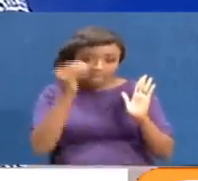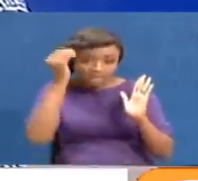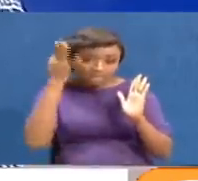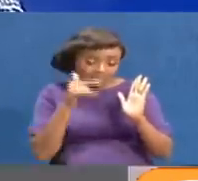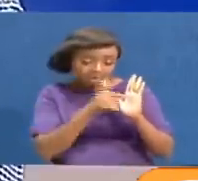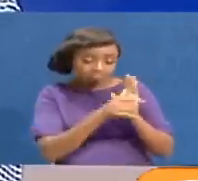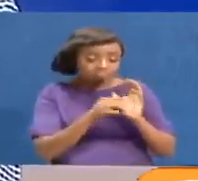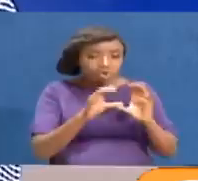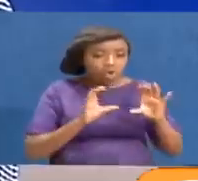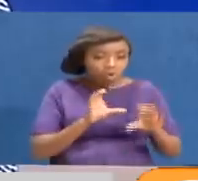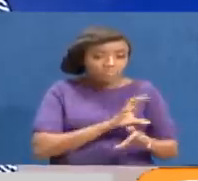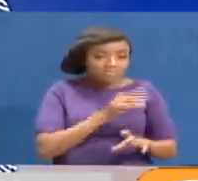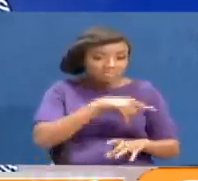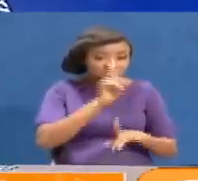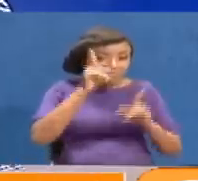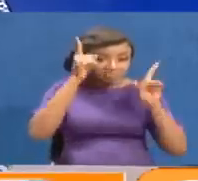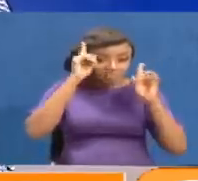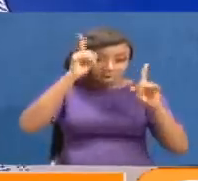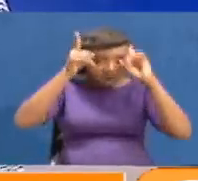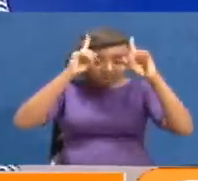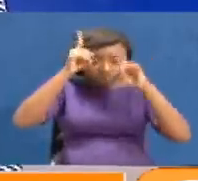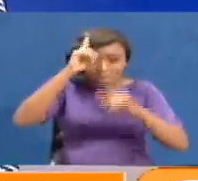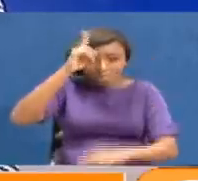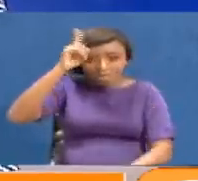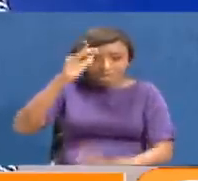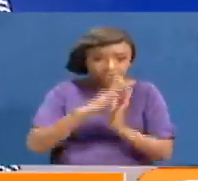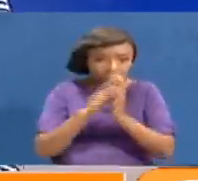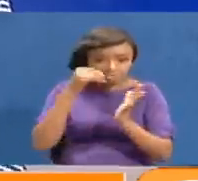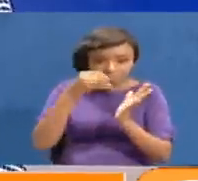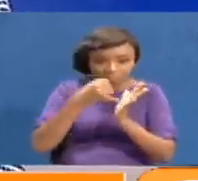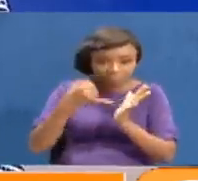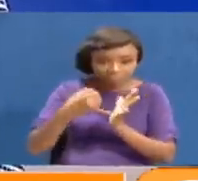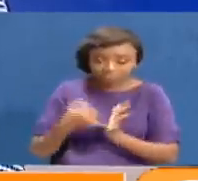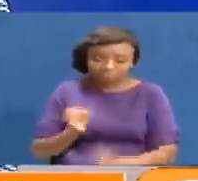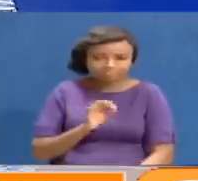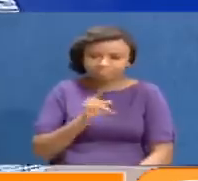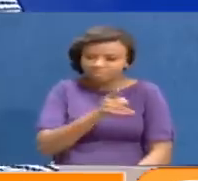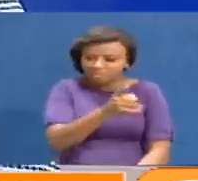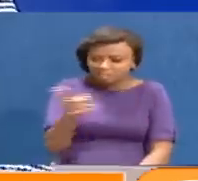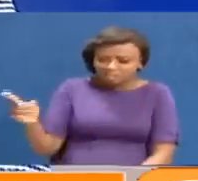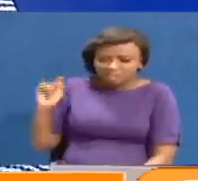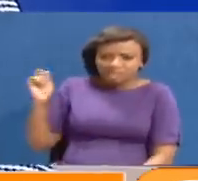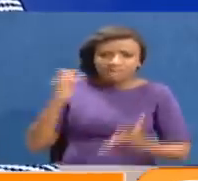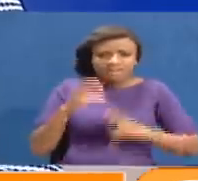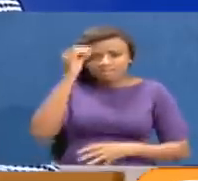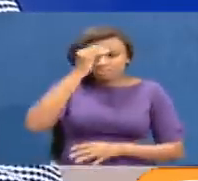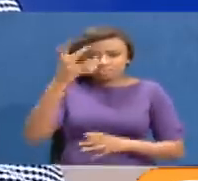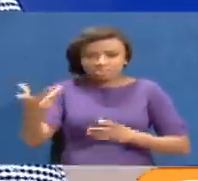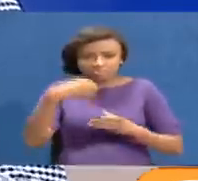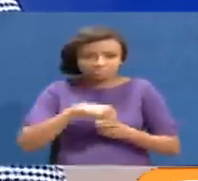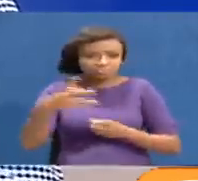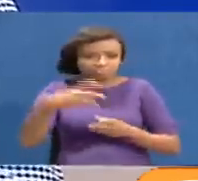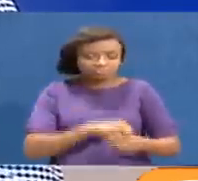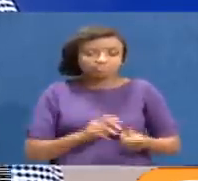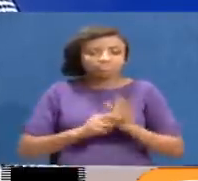steering committee is not writing its own document. Mm-hmm. It's capturing the views of the Kenyan people. For how long are we going to keep the